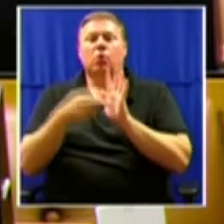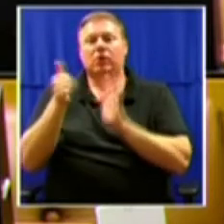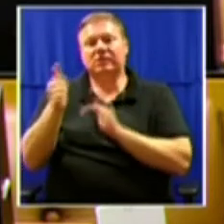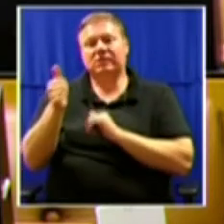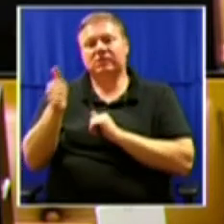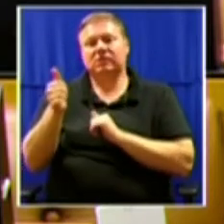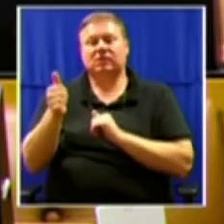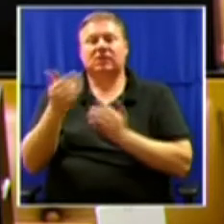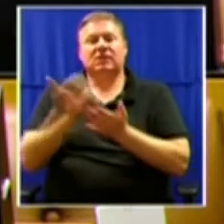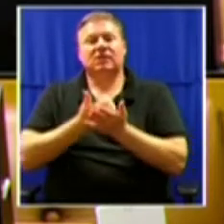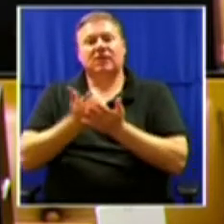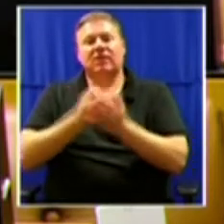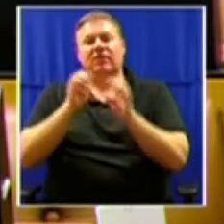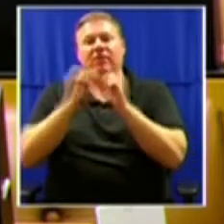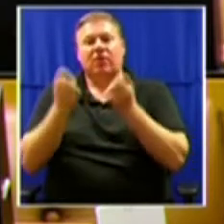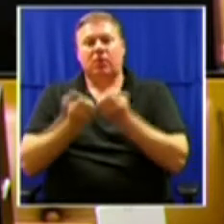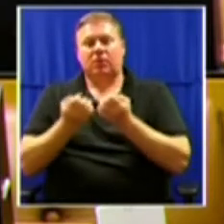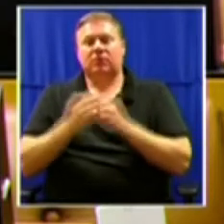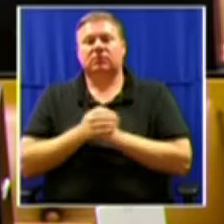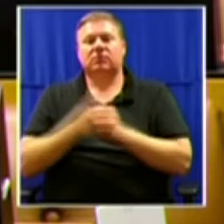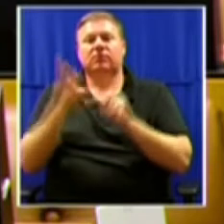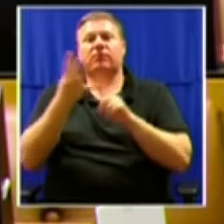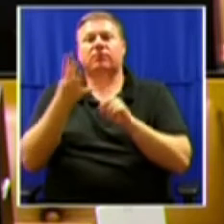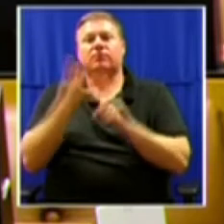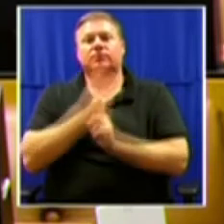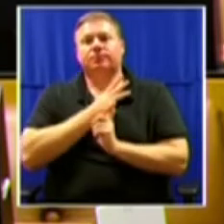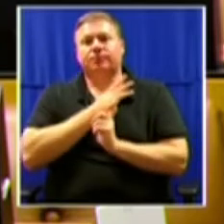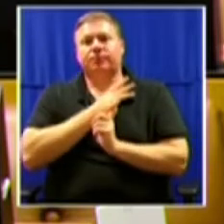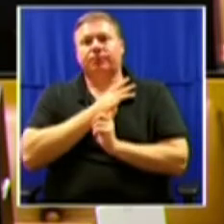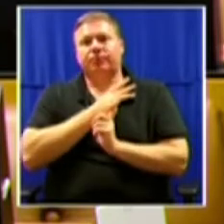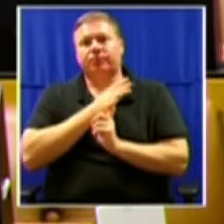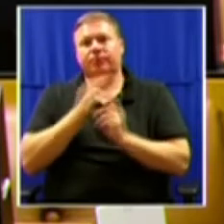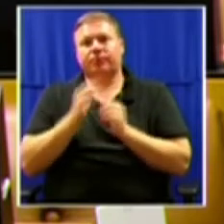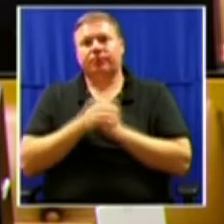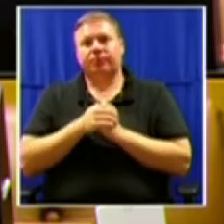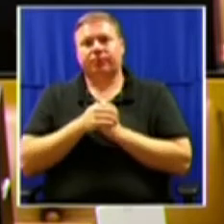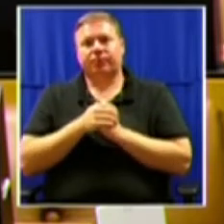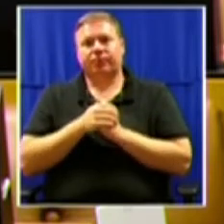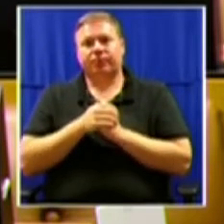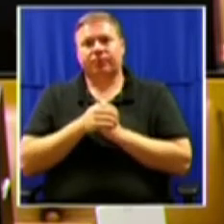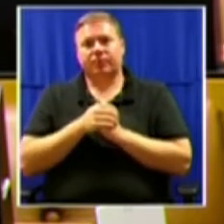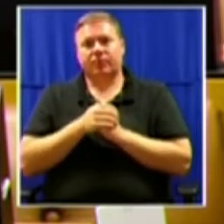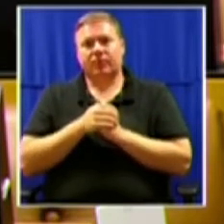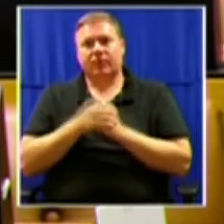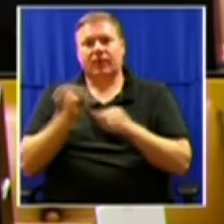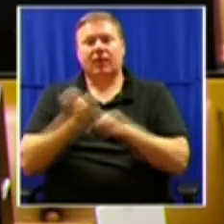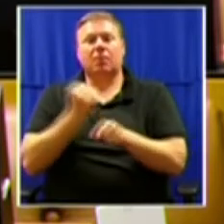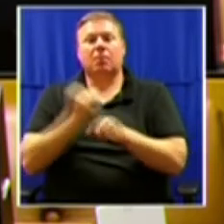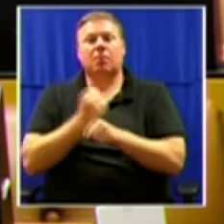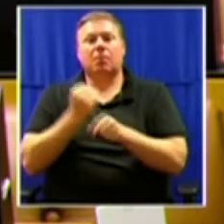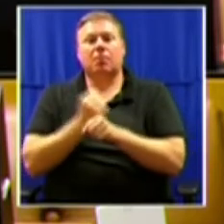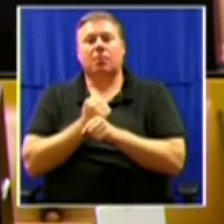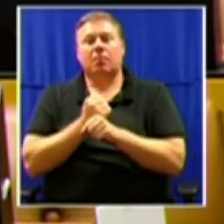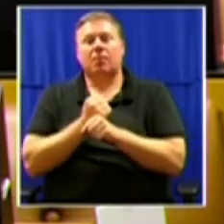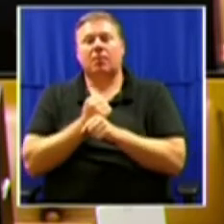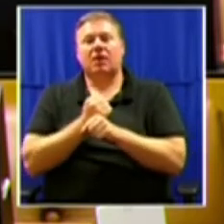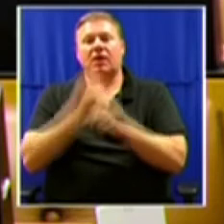to the safe environment. D, edu-series, production of an educational television